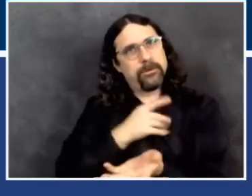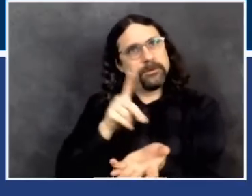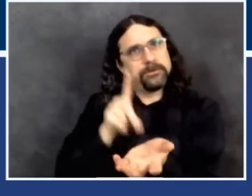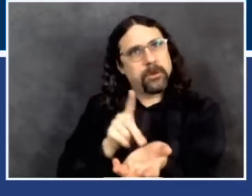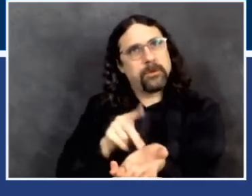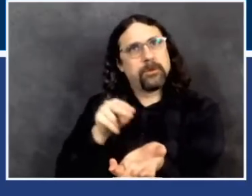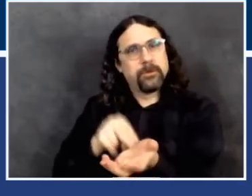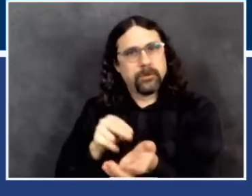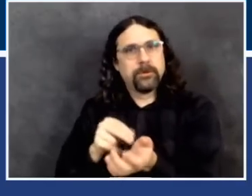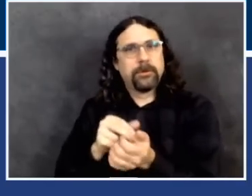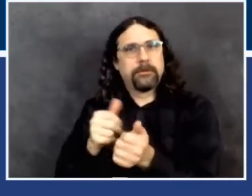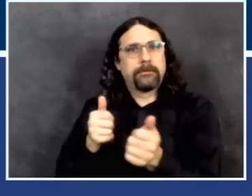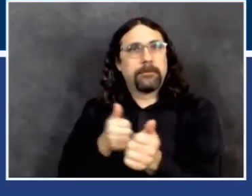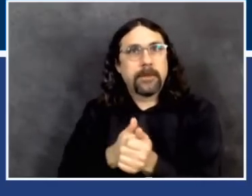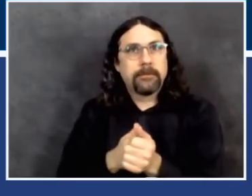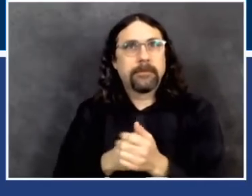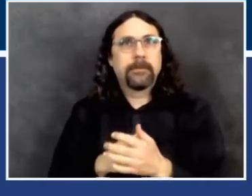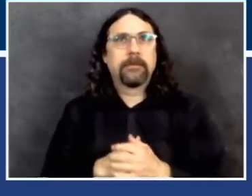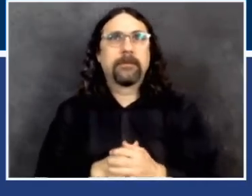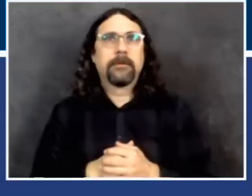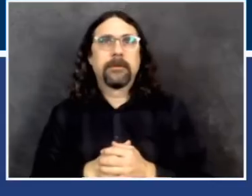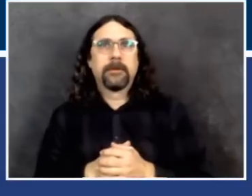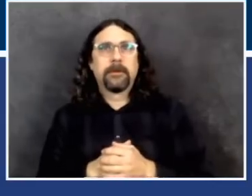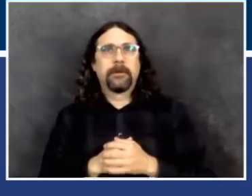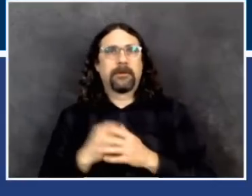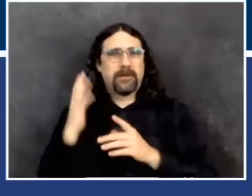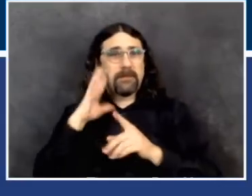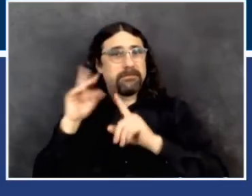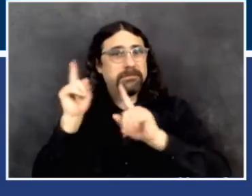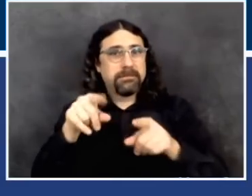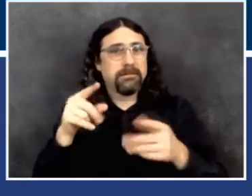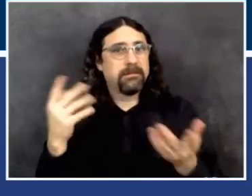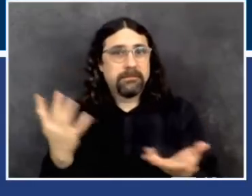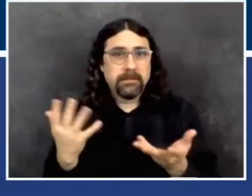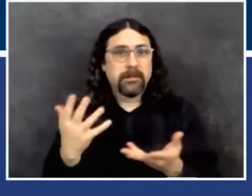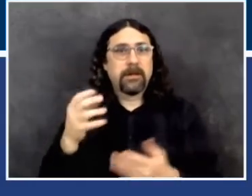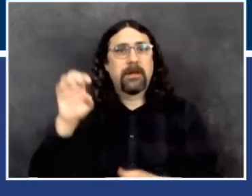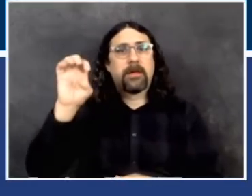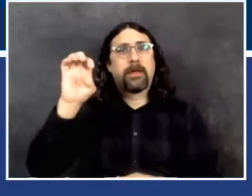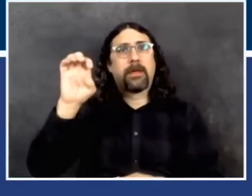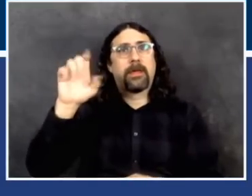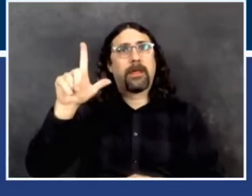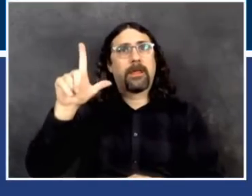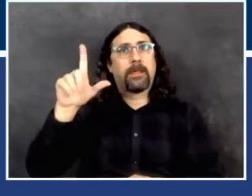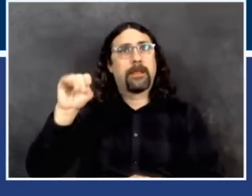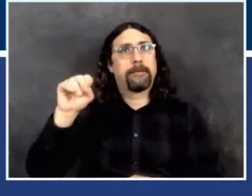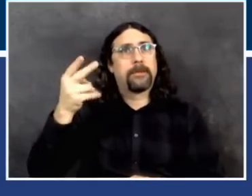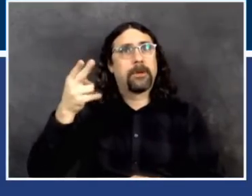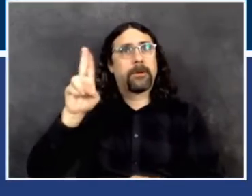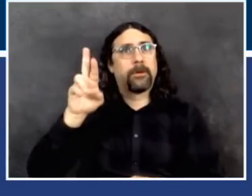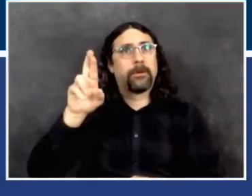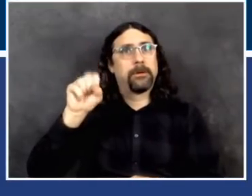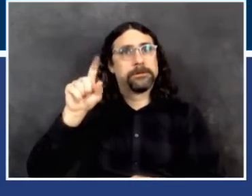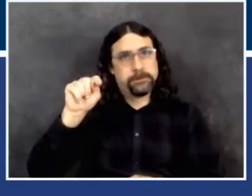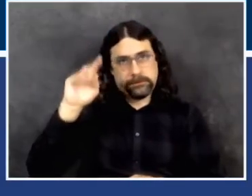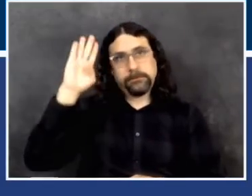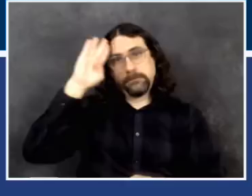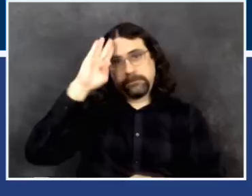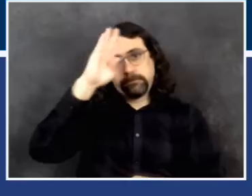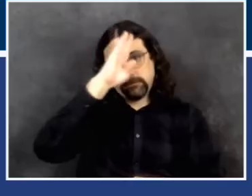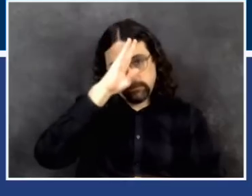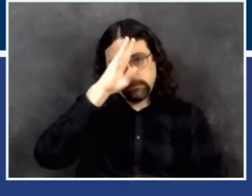know there's been elements of the Navy, the Army, and the Air Force there. Queens Hospital, the Air Force and Army are